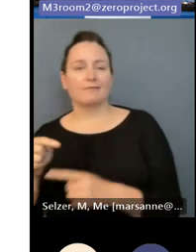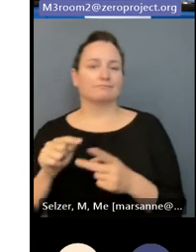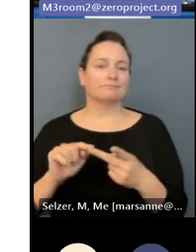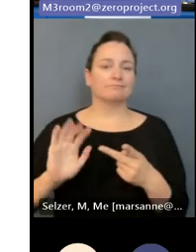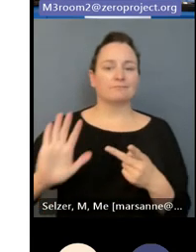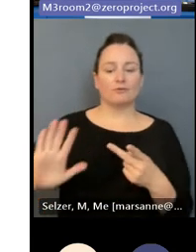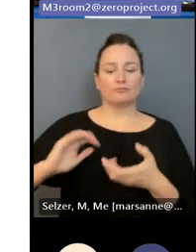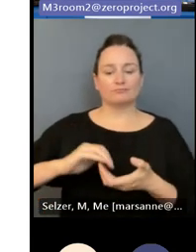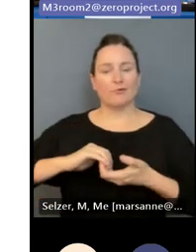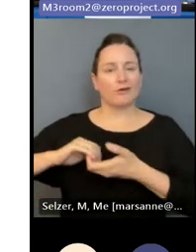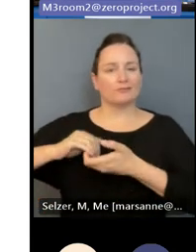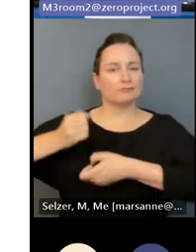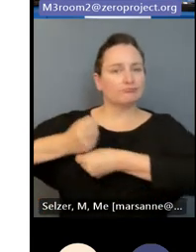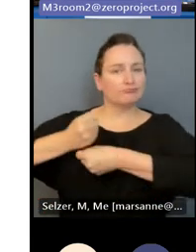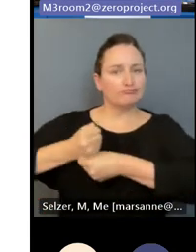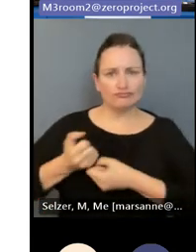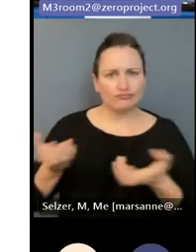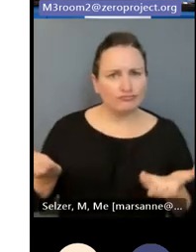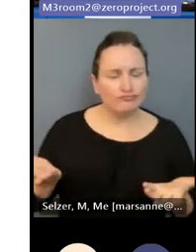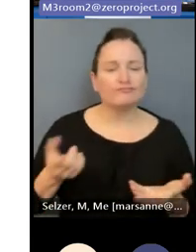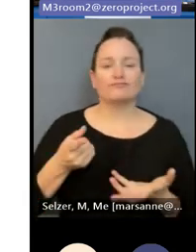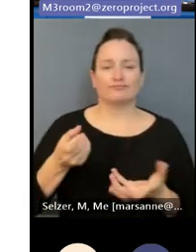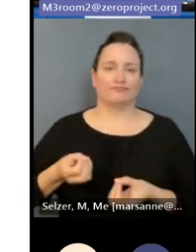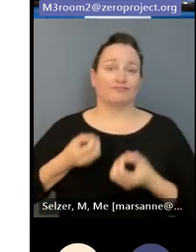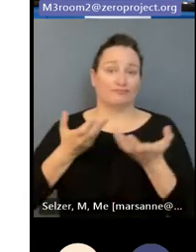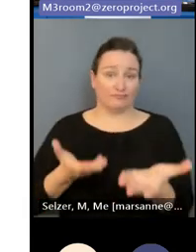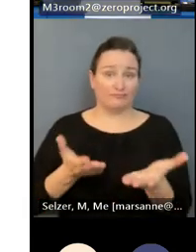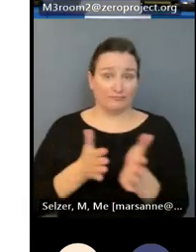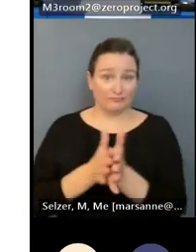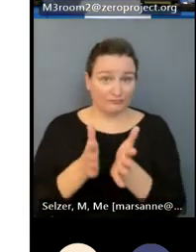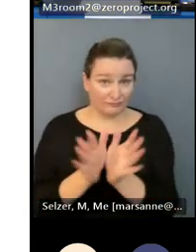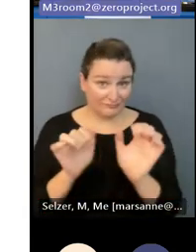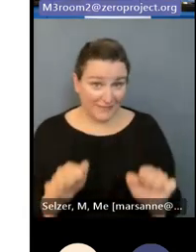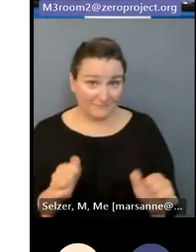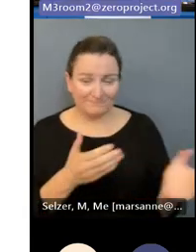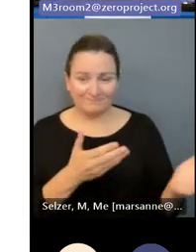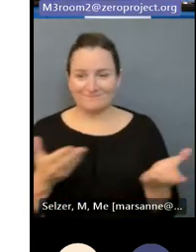And I will start with dear Kate.